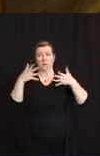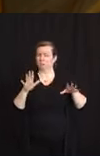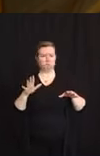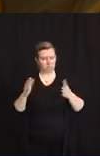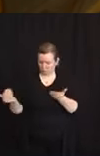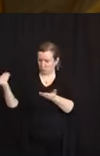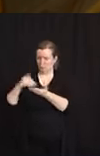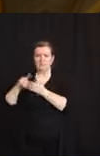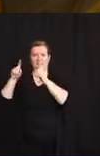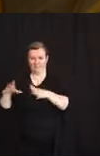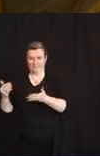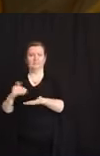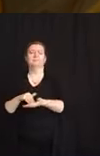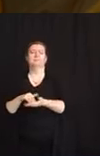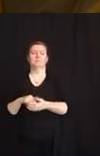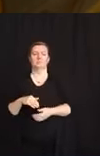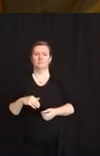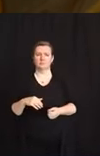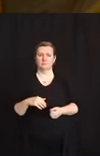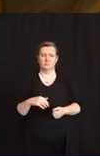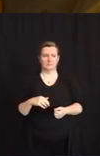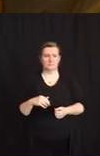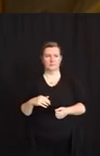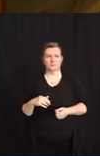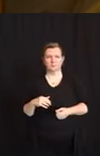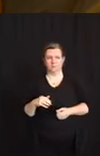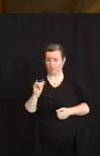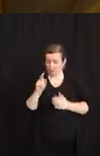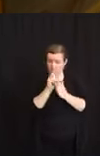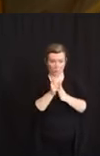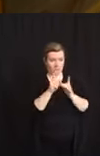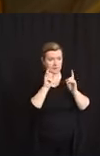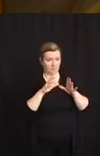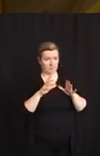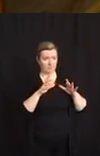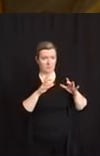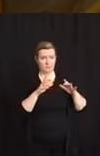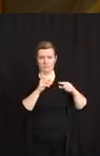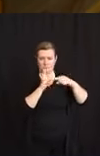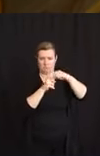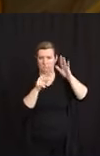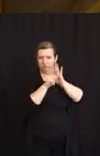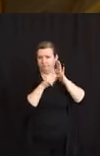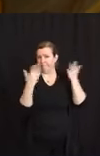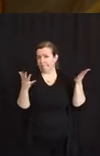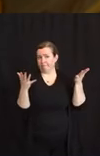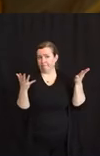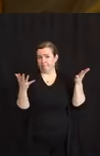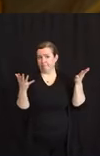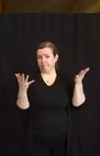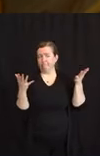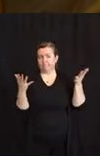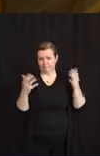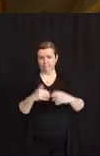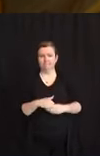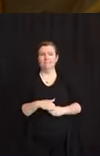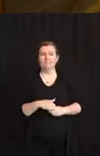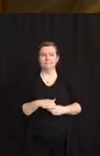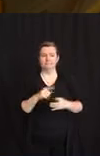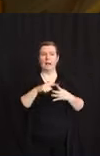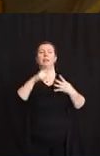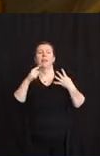point in time. It identifies at that point in time whether you are positive or negative. The other test, the serology test, is